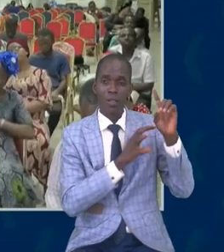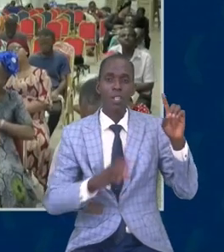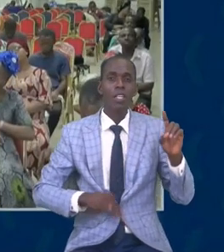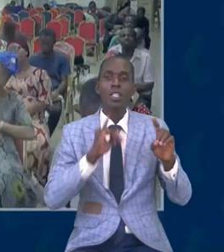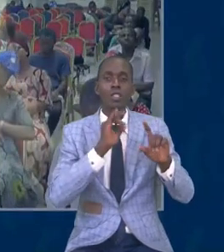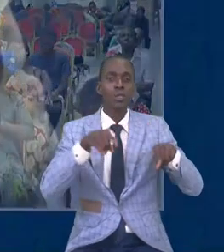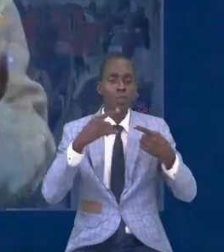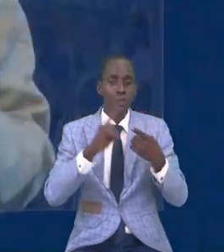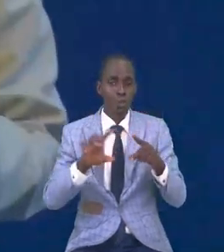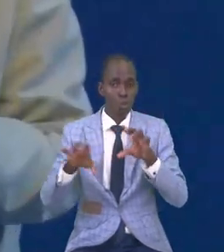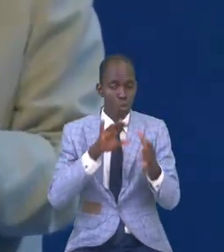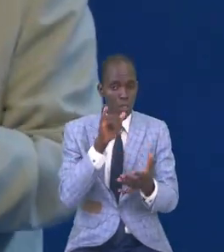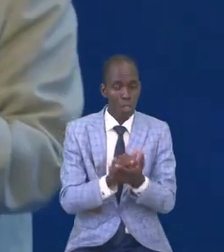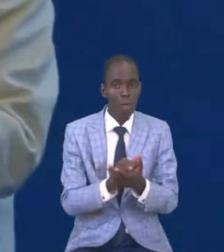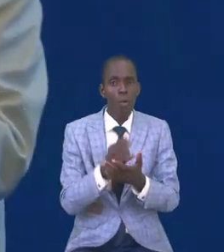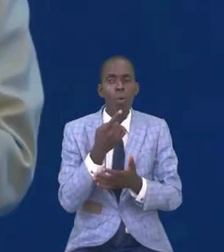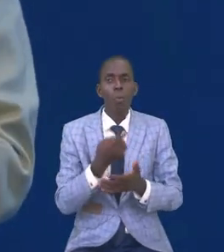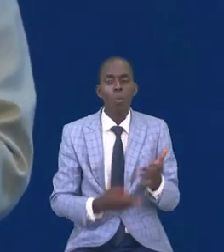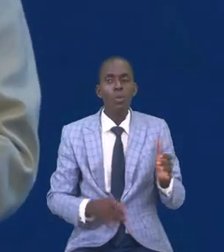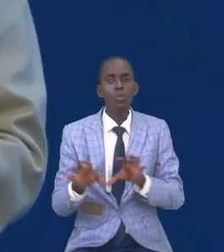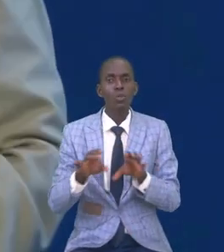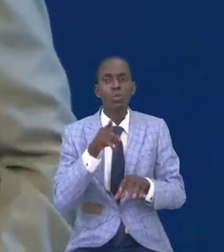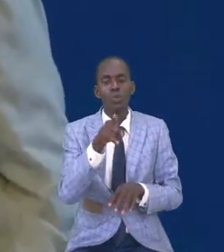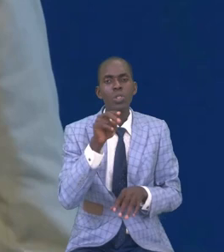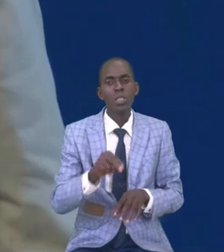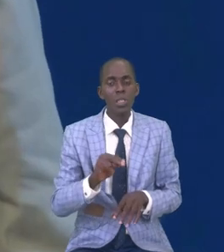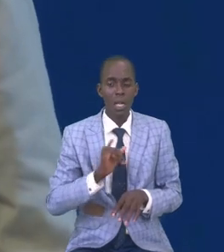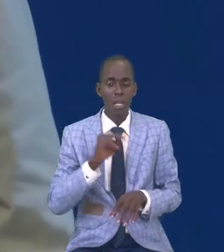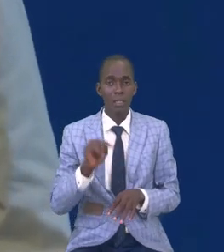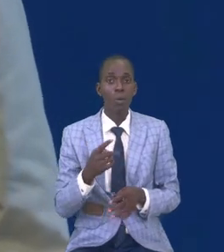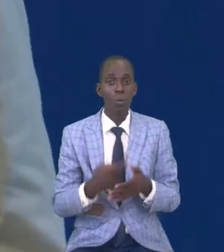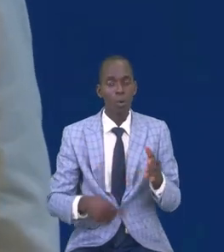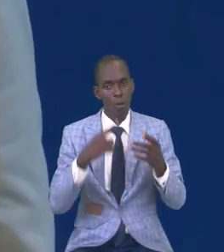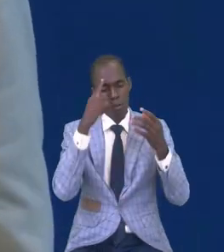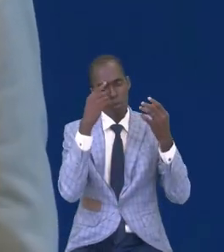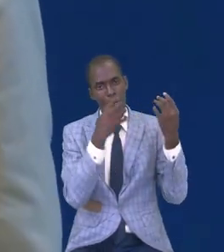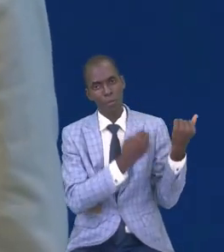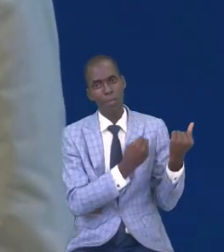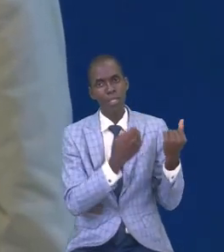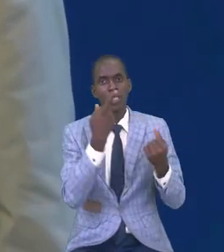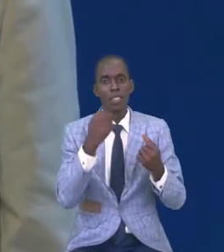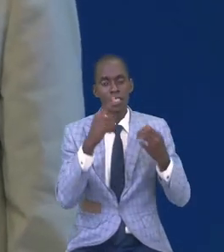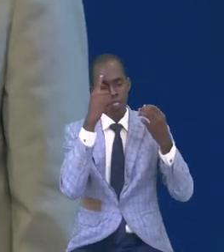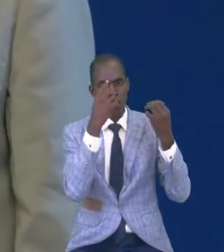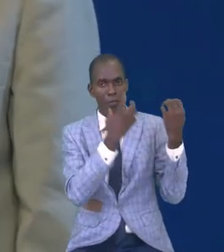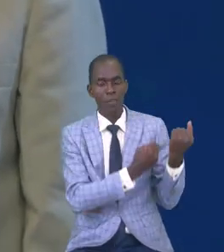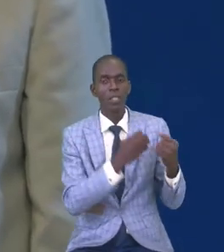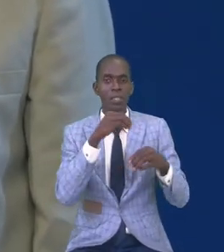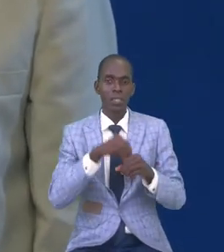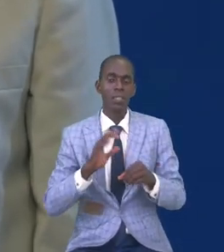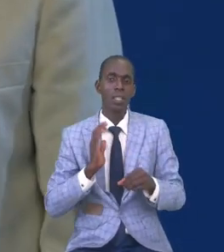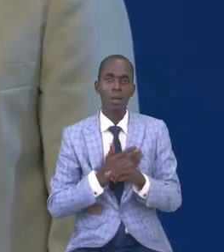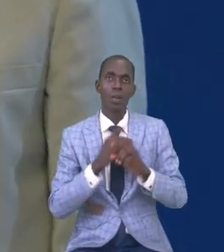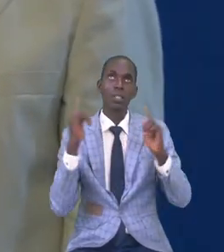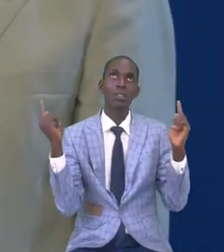do that, what do I need? Faith. The faith in our triumphant